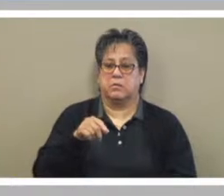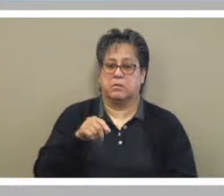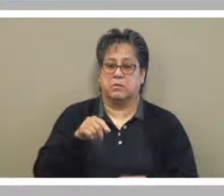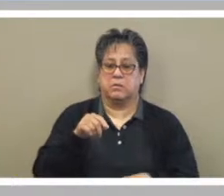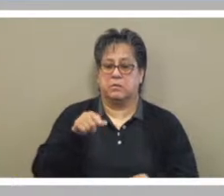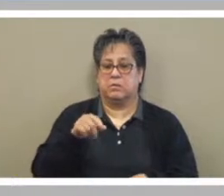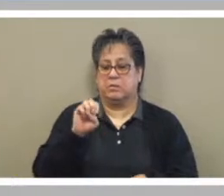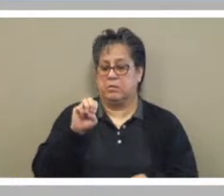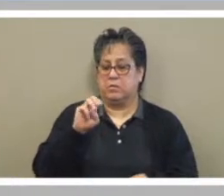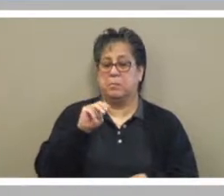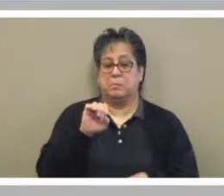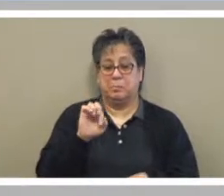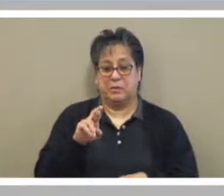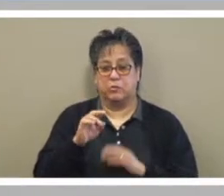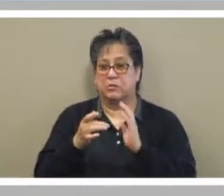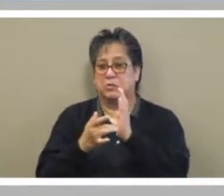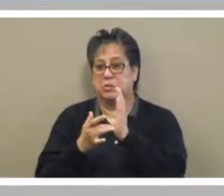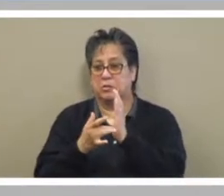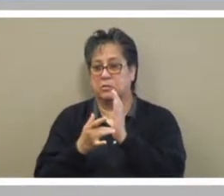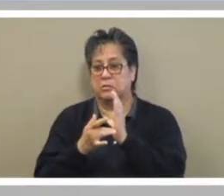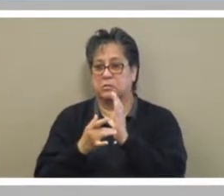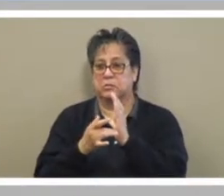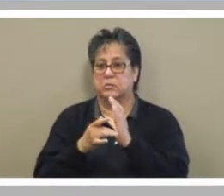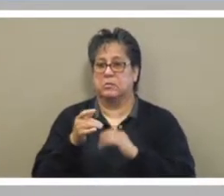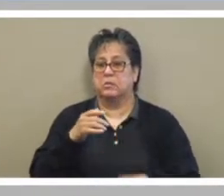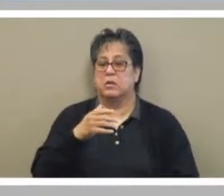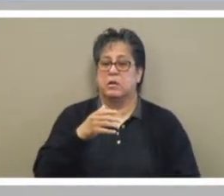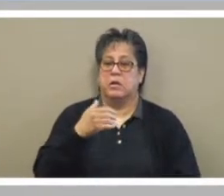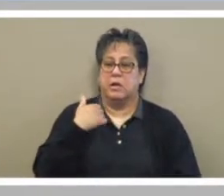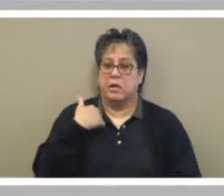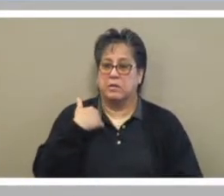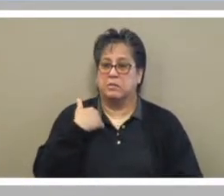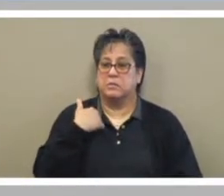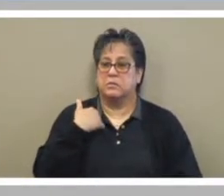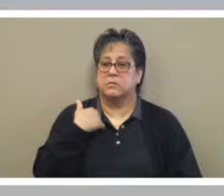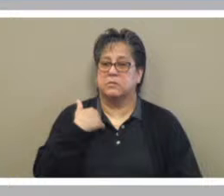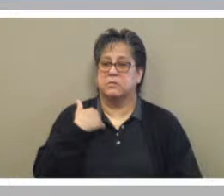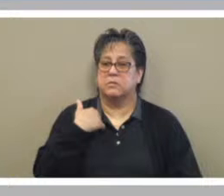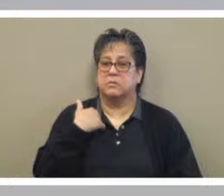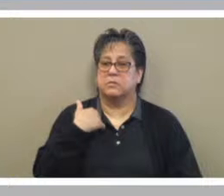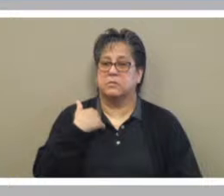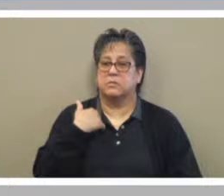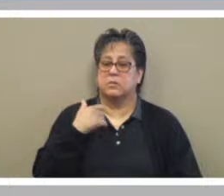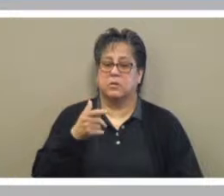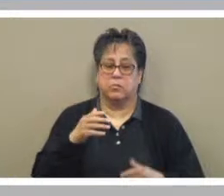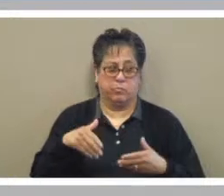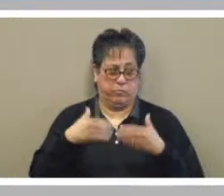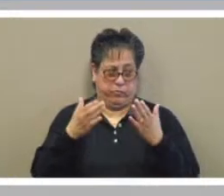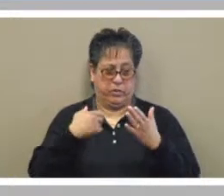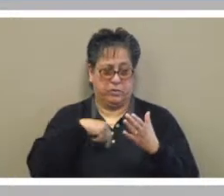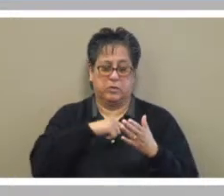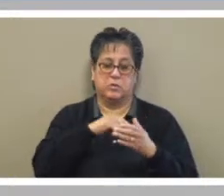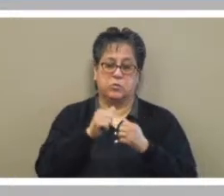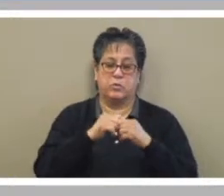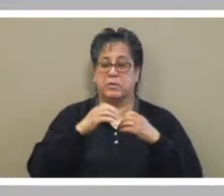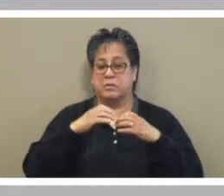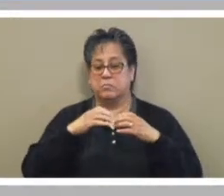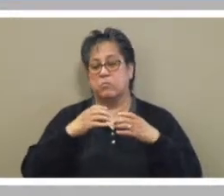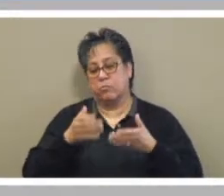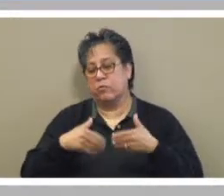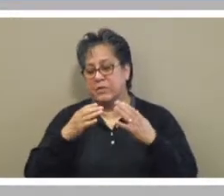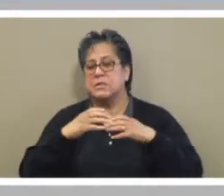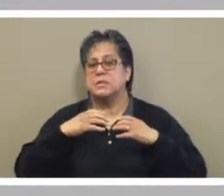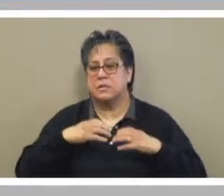metering technology in our service territory has provide our customers